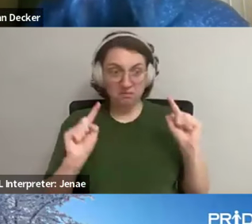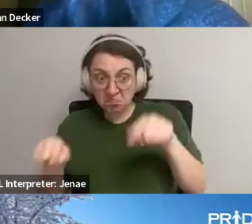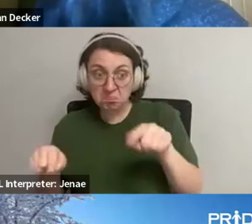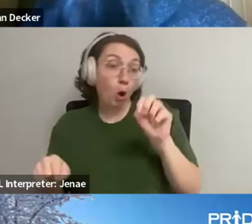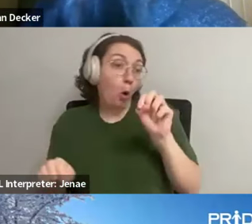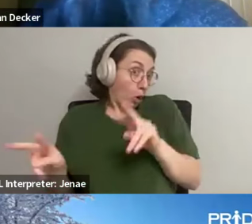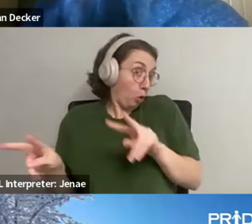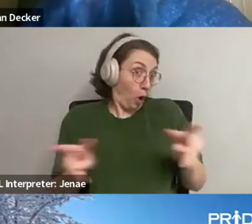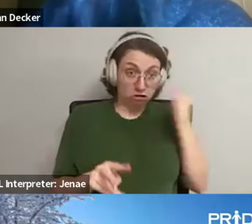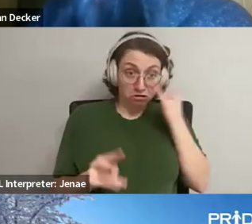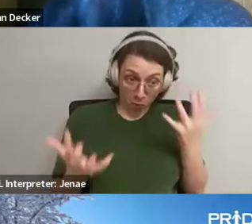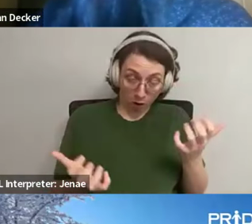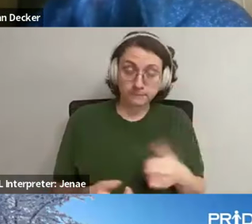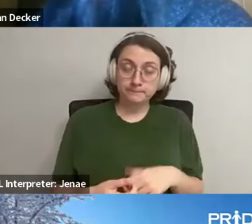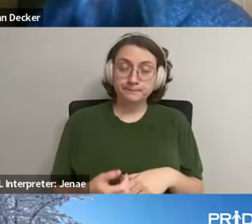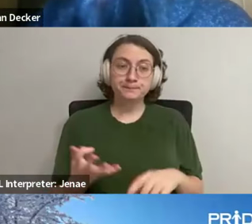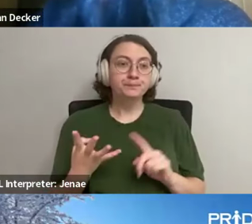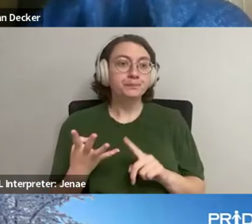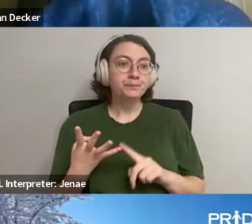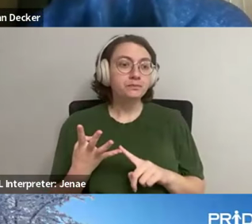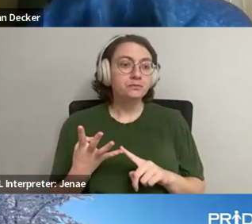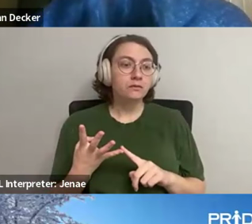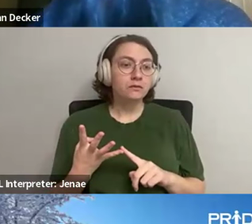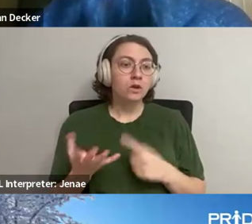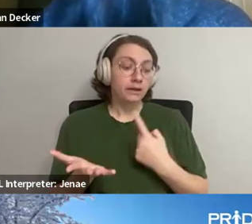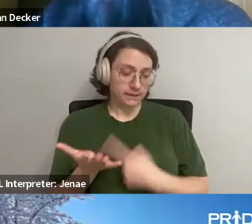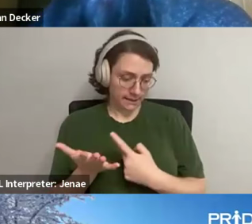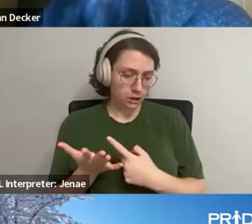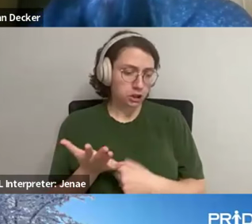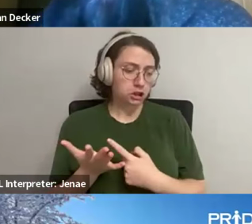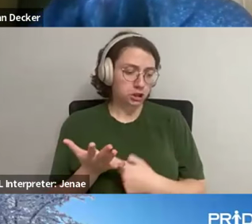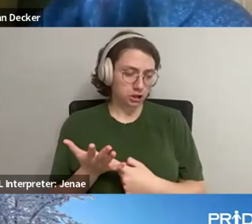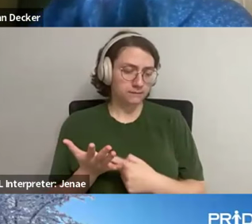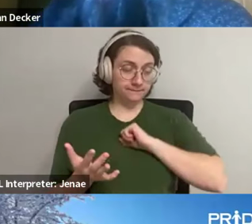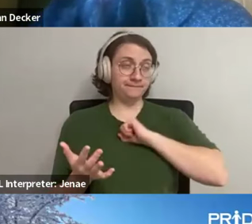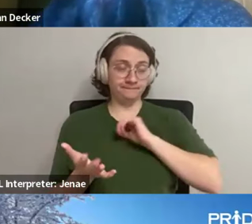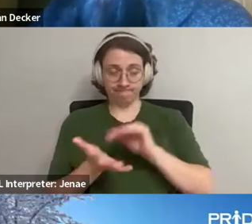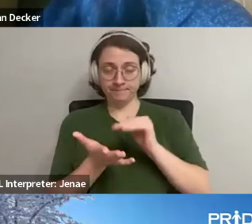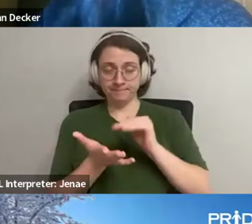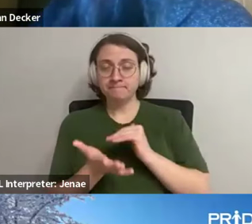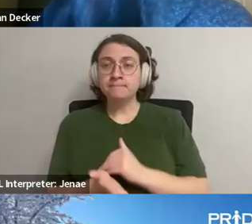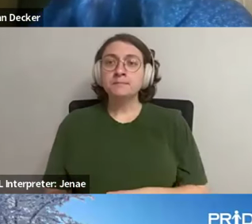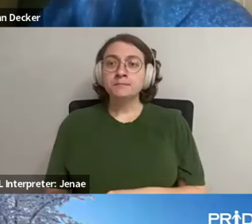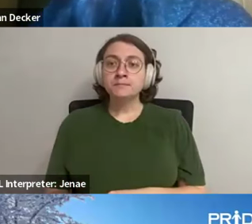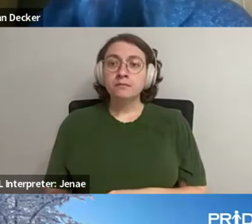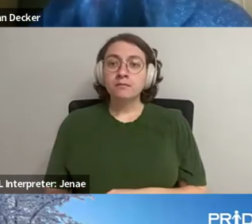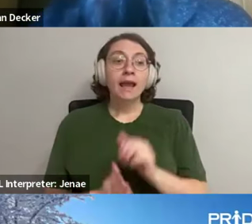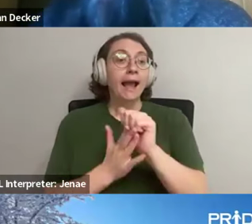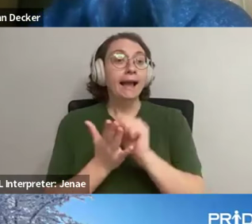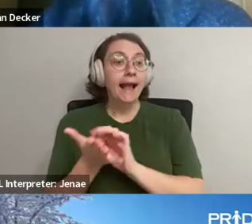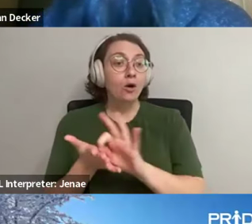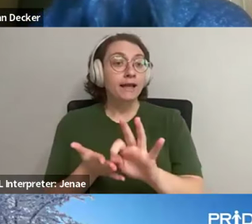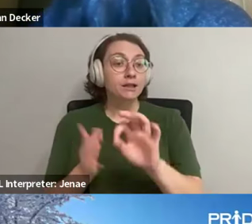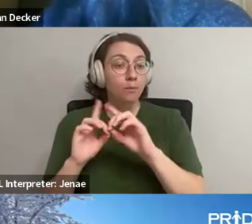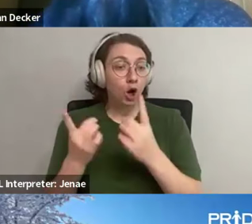like. A discussion, we met with, excuse me, our accounting department. So we're going to have a